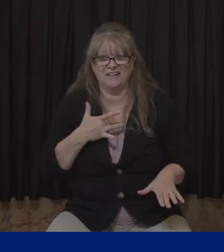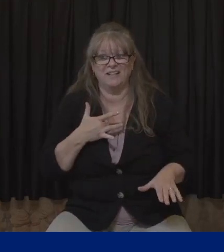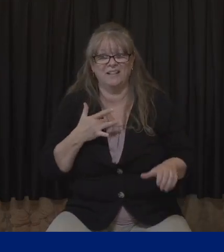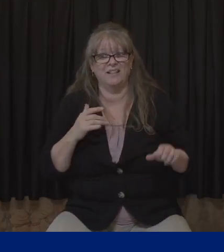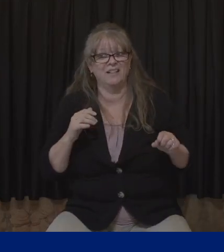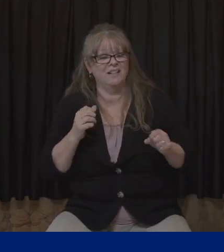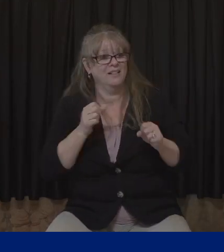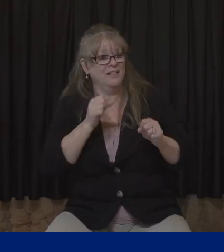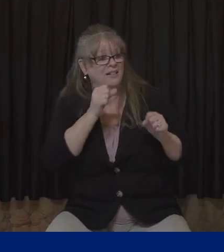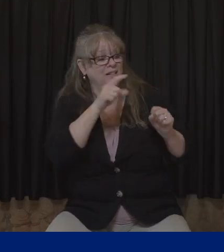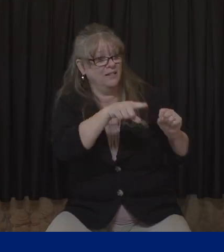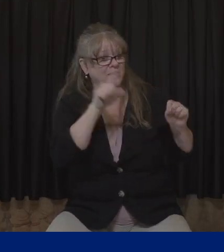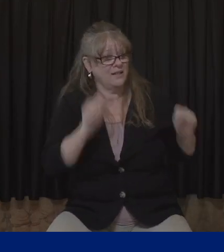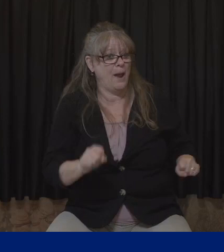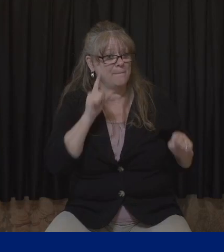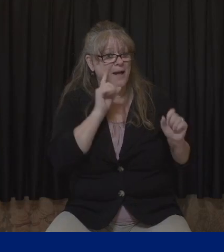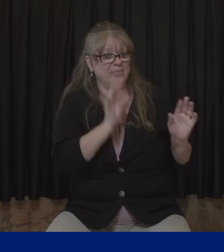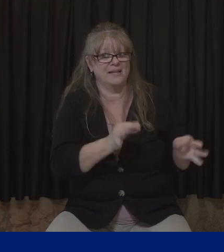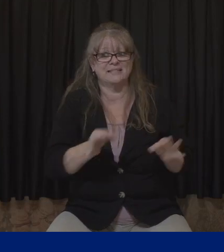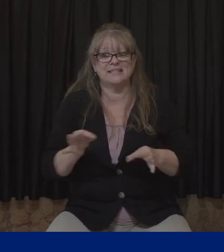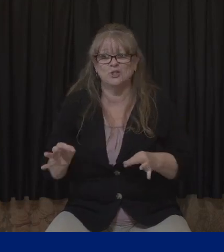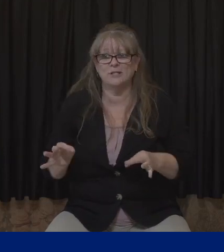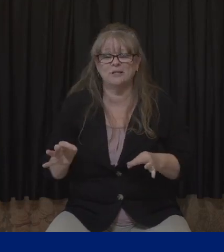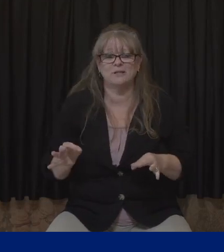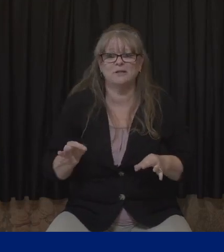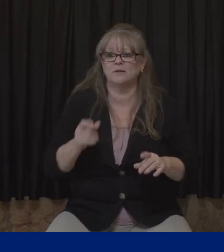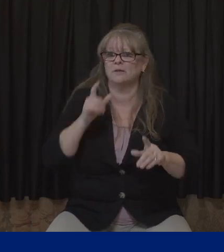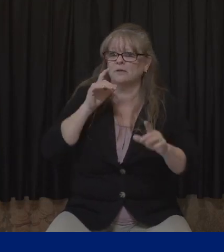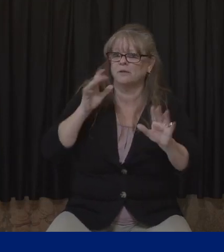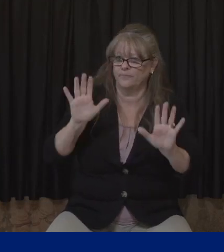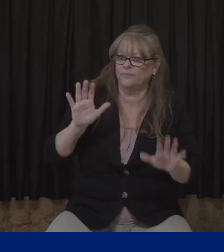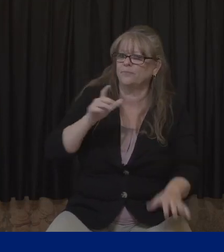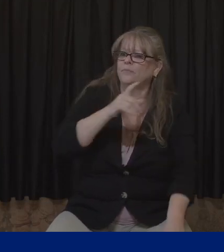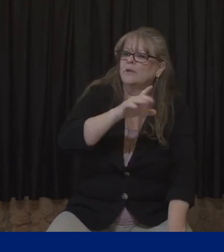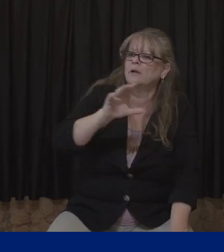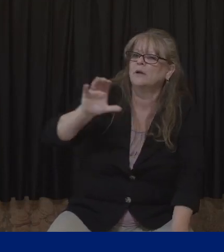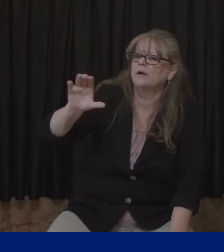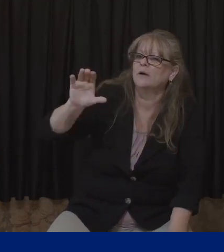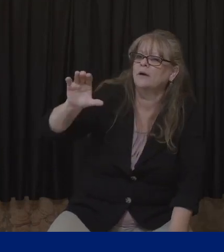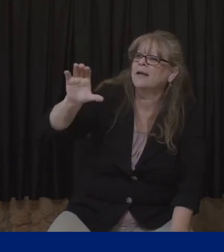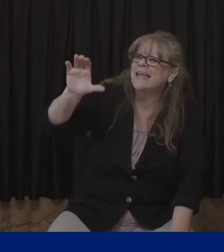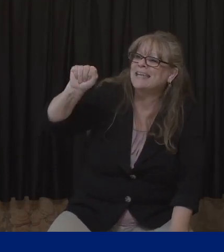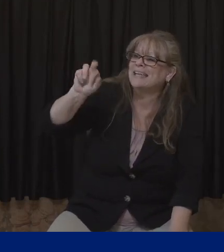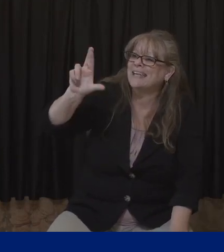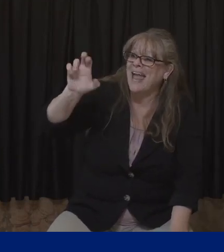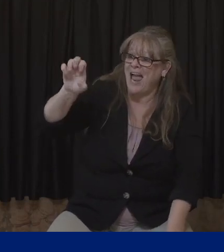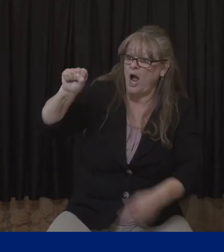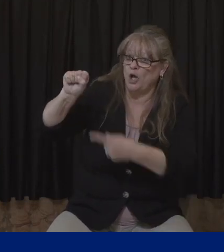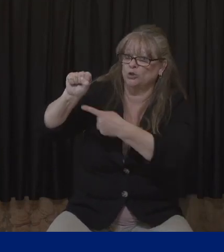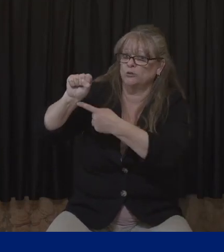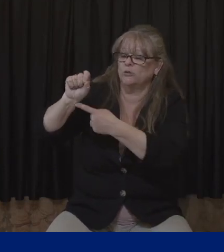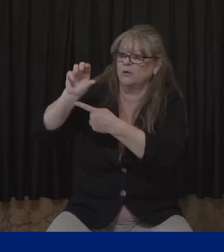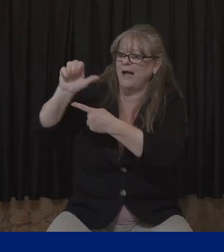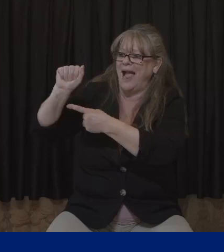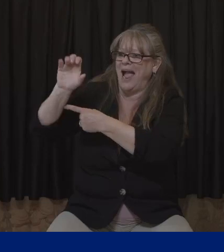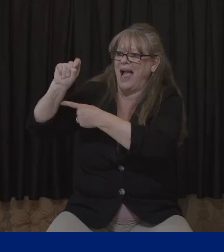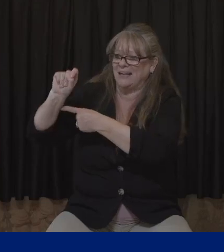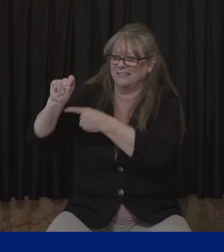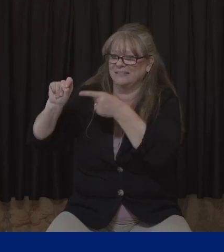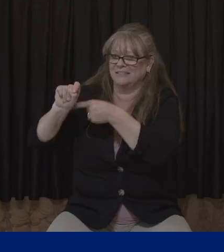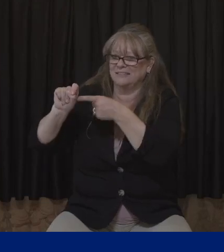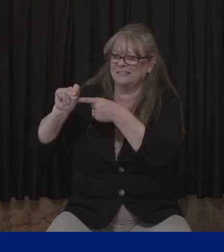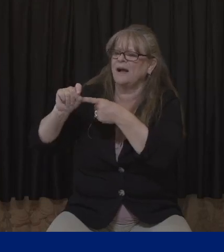well as under our executive order to make sure that those who are unable to return to work because they need to continue to stay at home